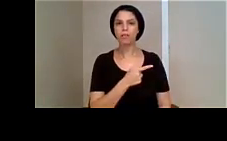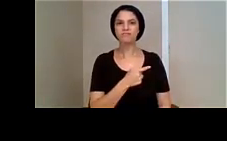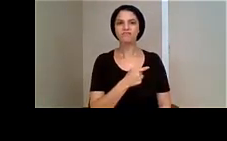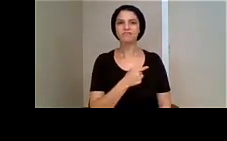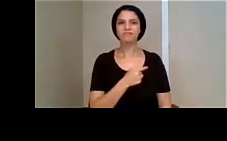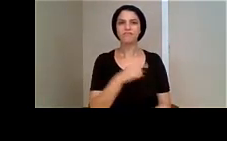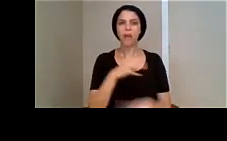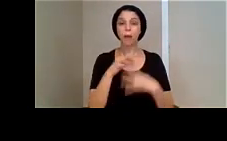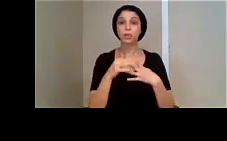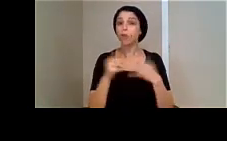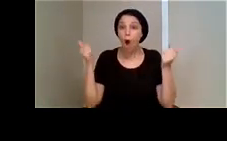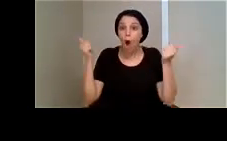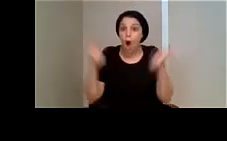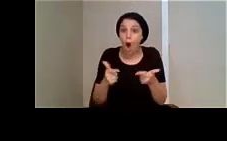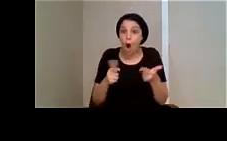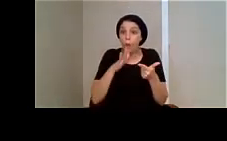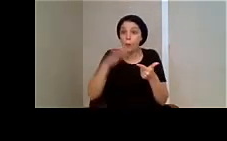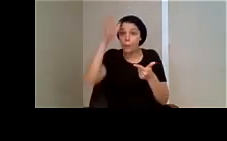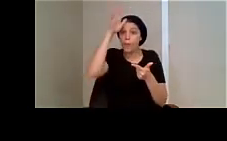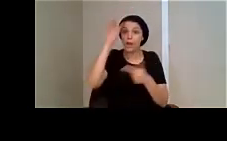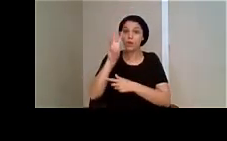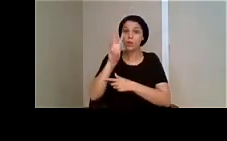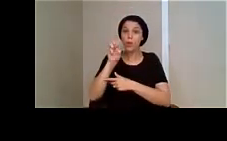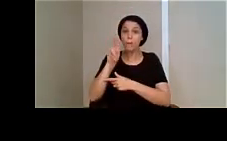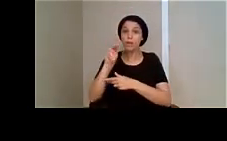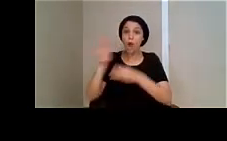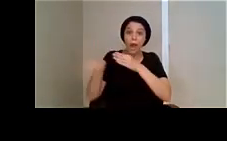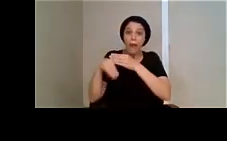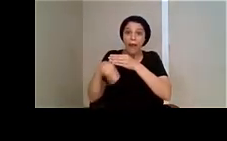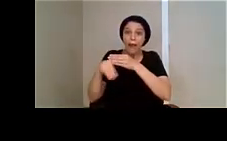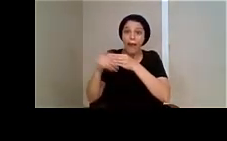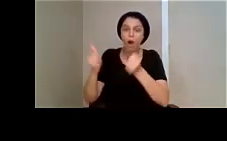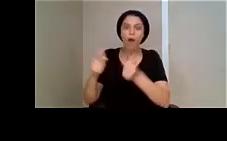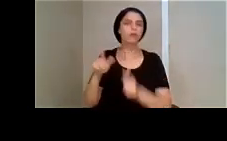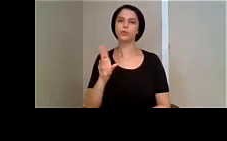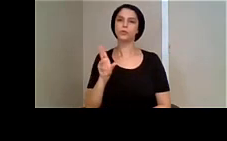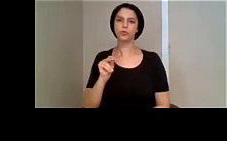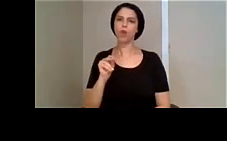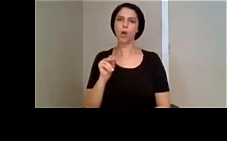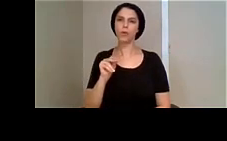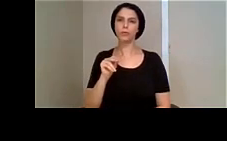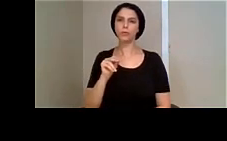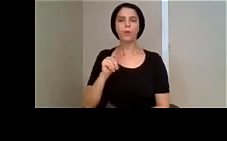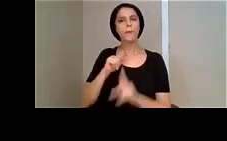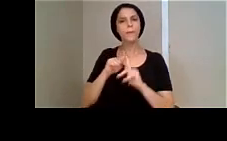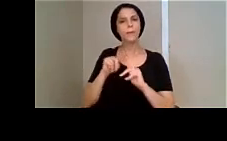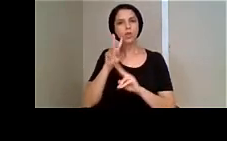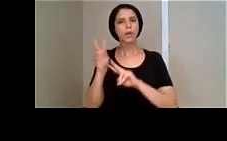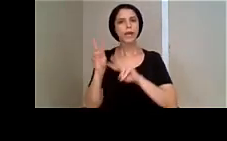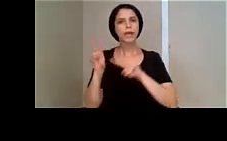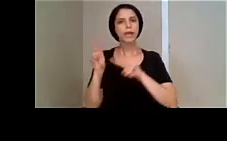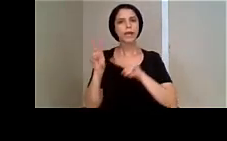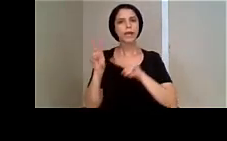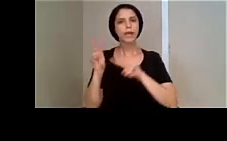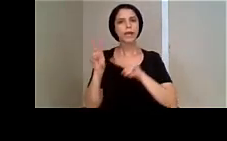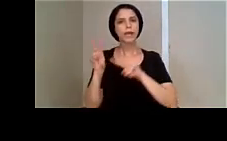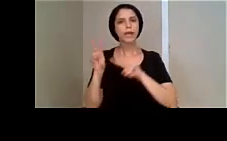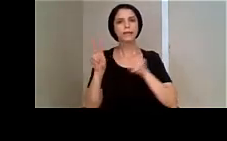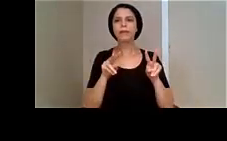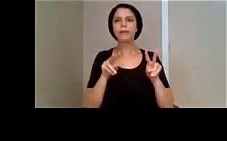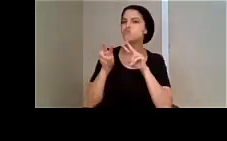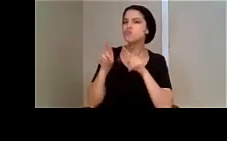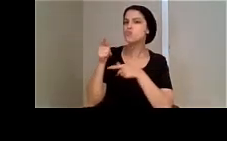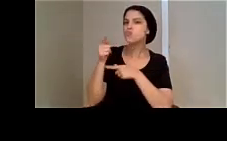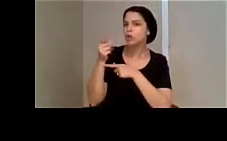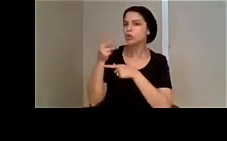we're not going to put every single parent webinar. There'd be too many to put in this playlist. So you're going to kind of see one or two of each of